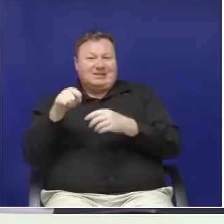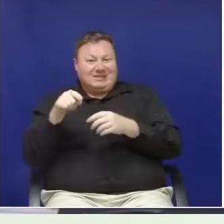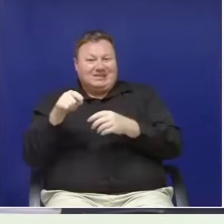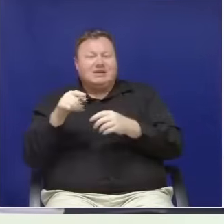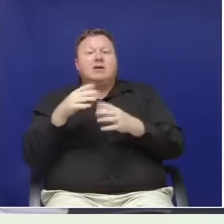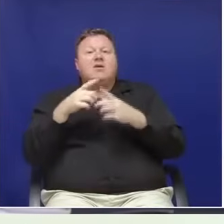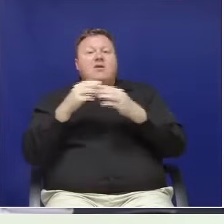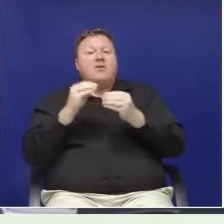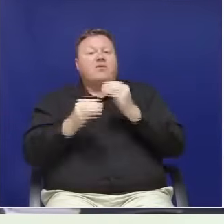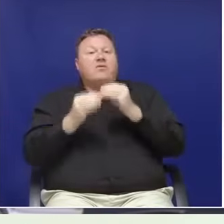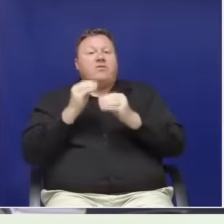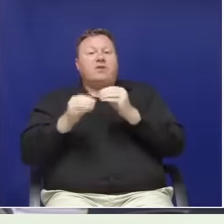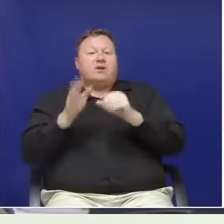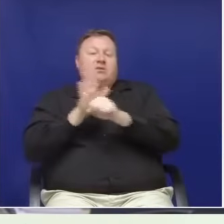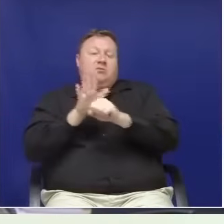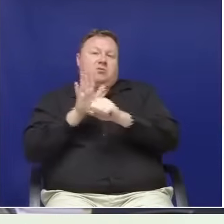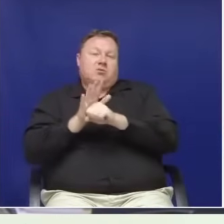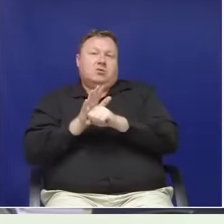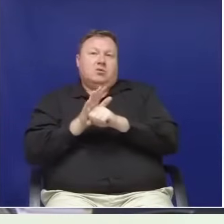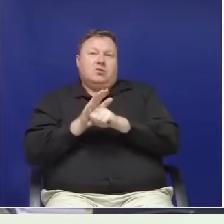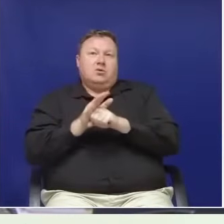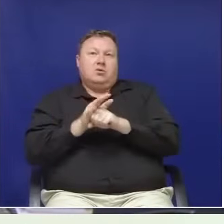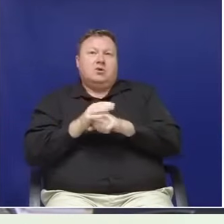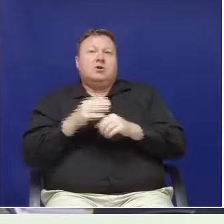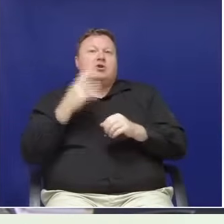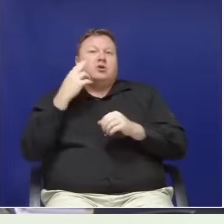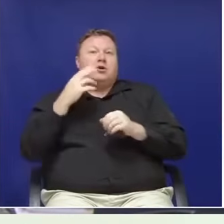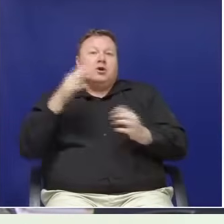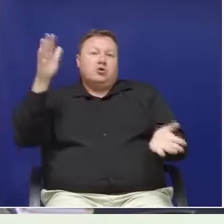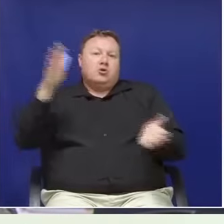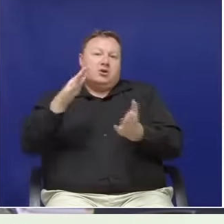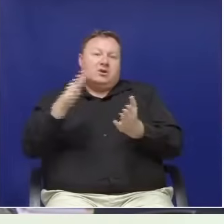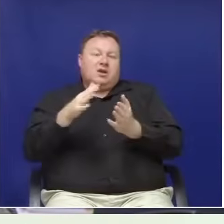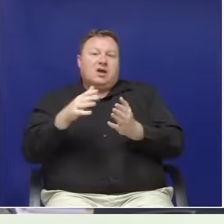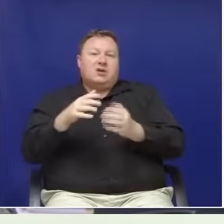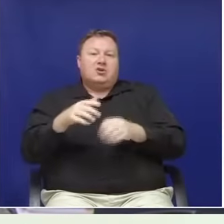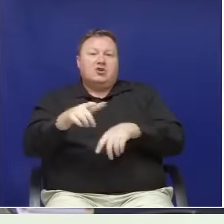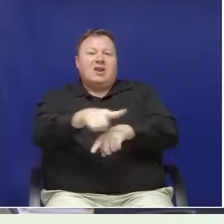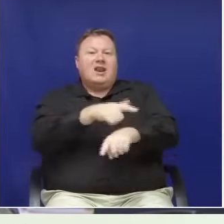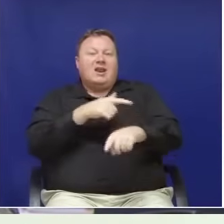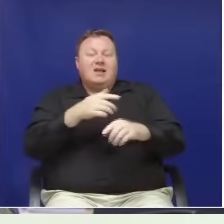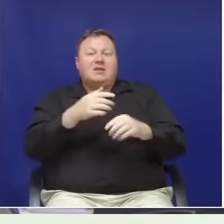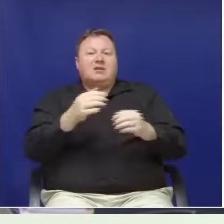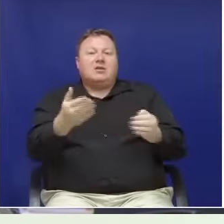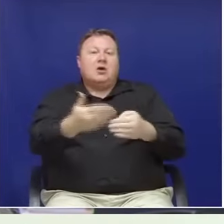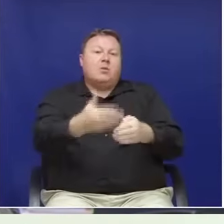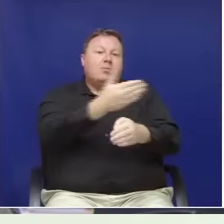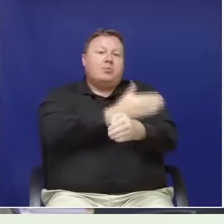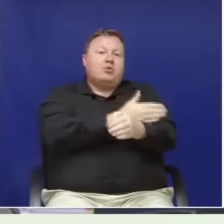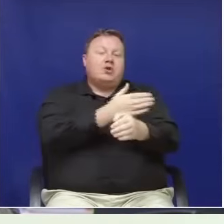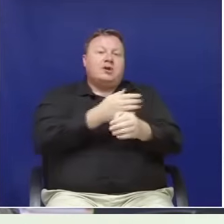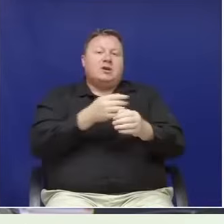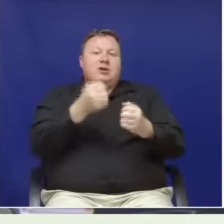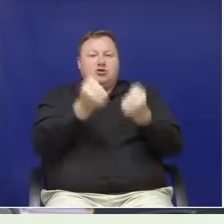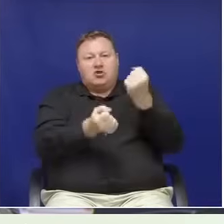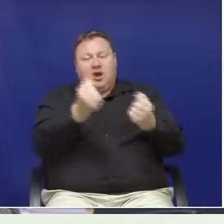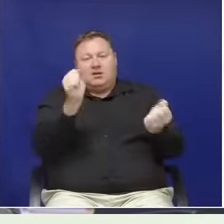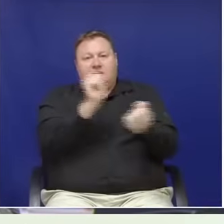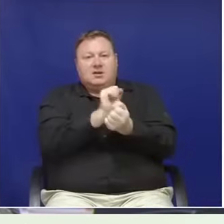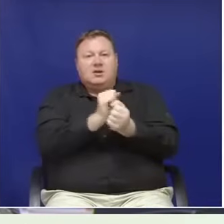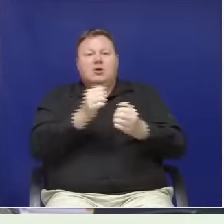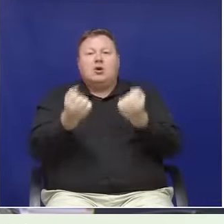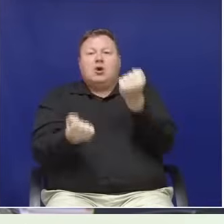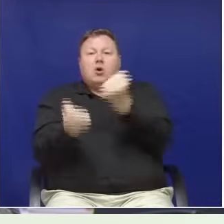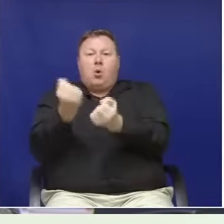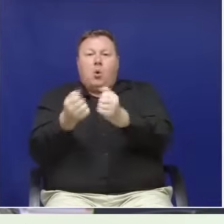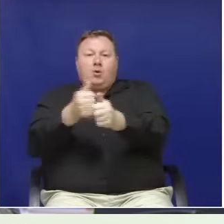overcrowding in the correctional centres through reduction in length of pre-trial detention, address court bedlocks, and